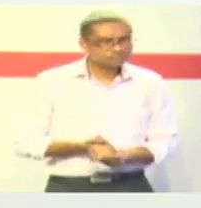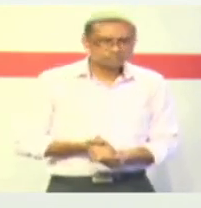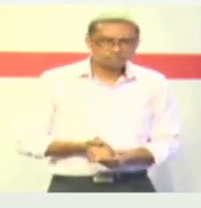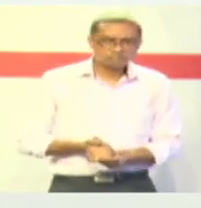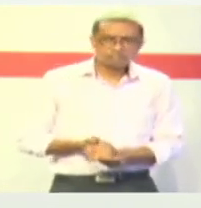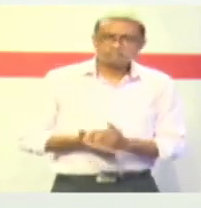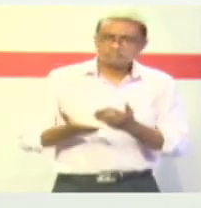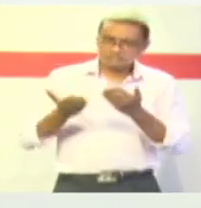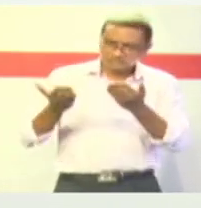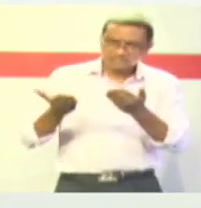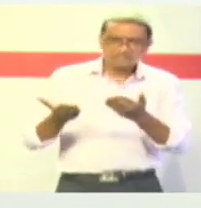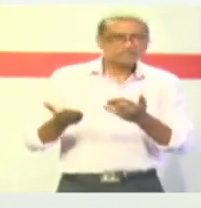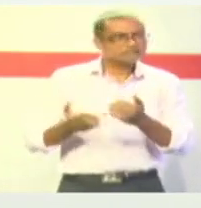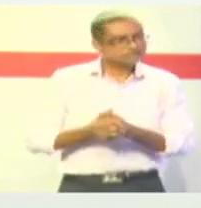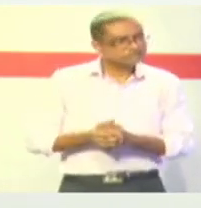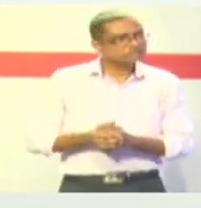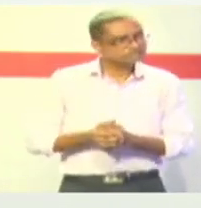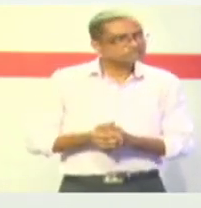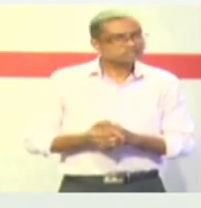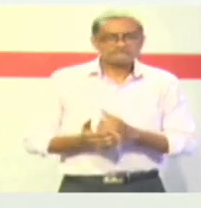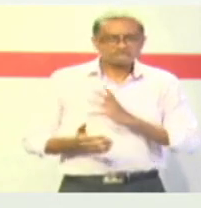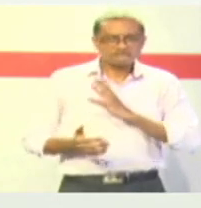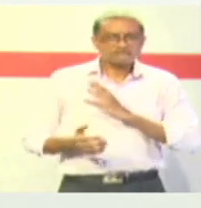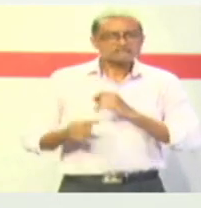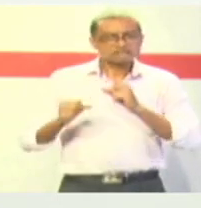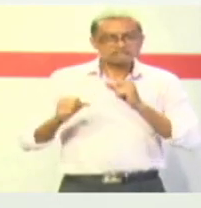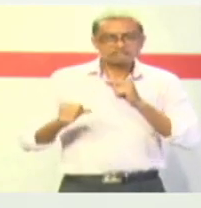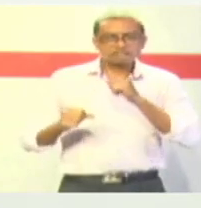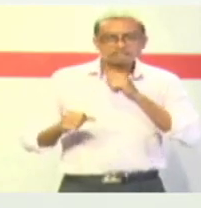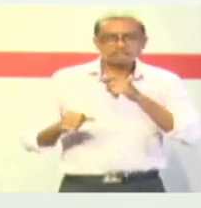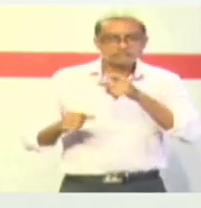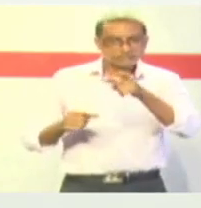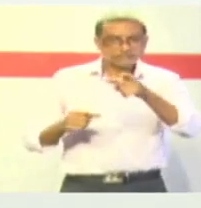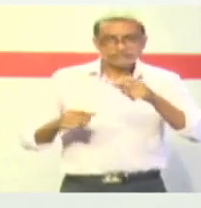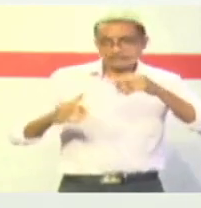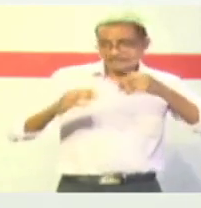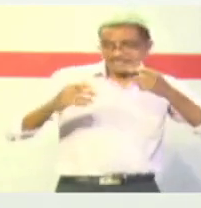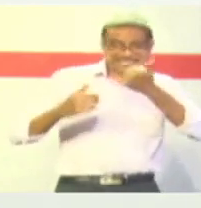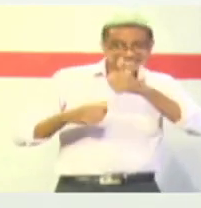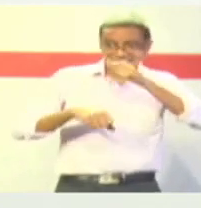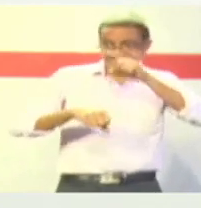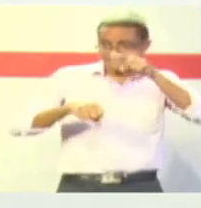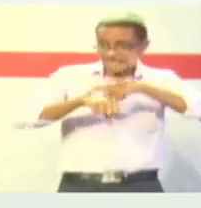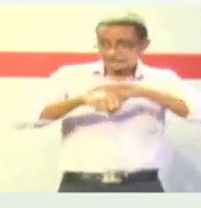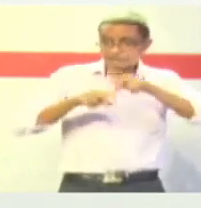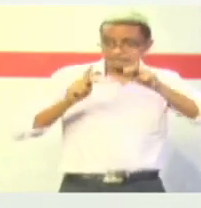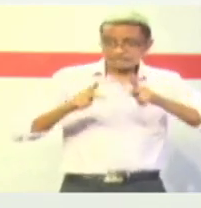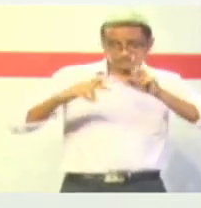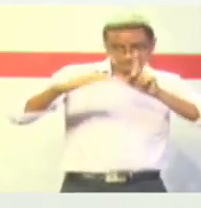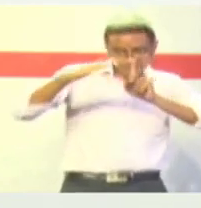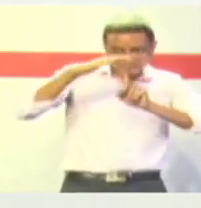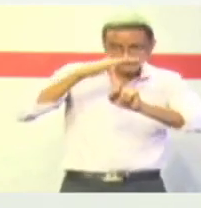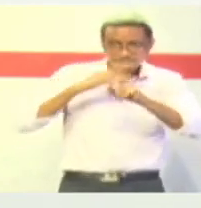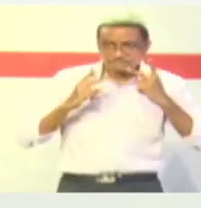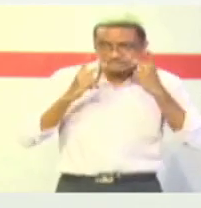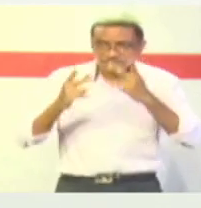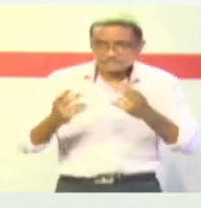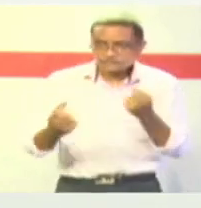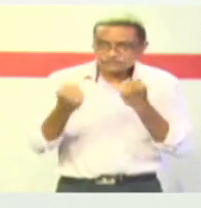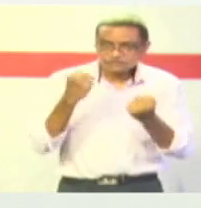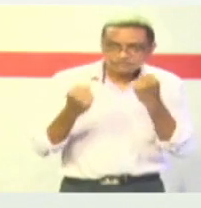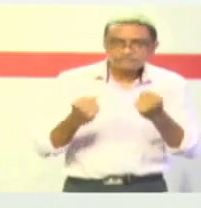That freedom of movement, so they don't have to check their documents every time they go to the system, and they make sure something is there, and they're also keeping a